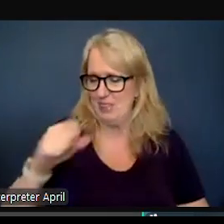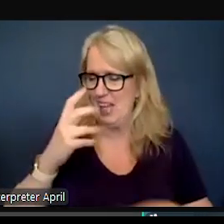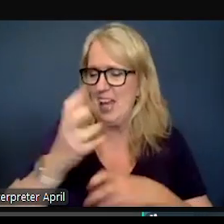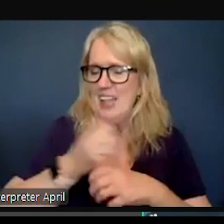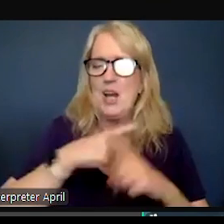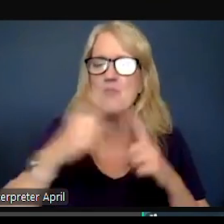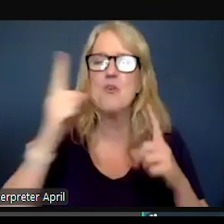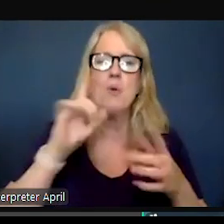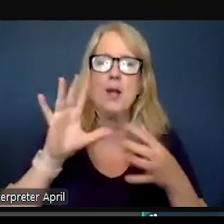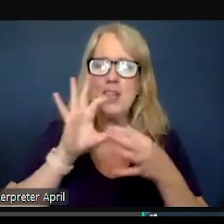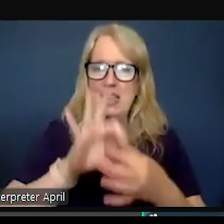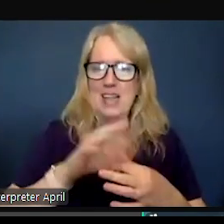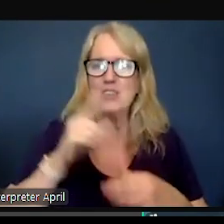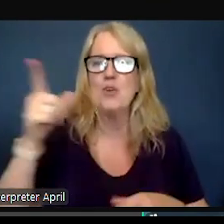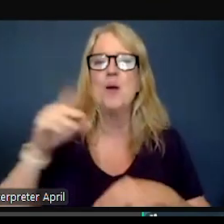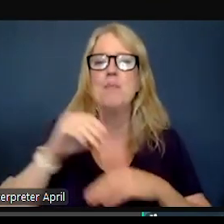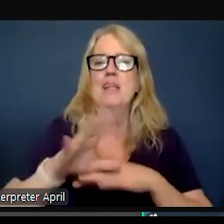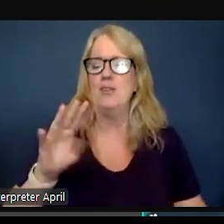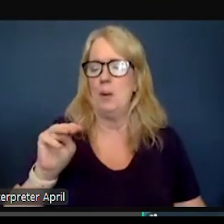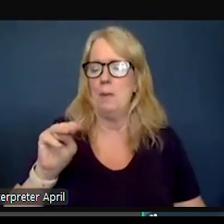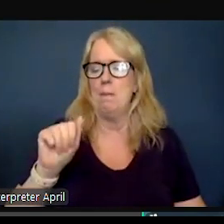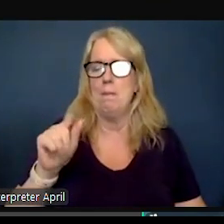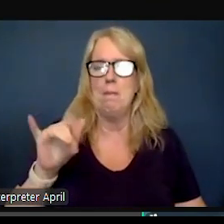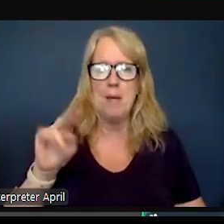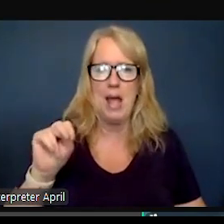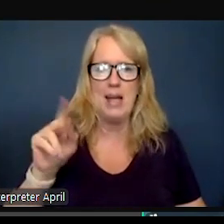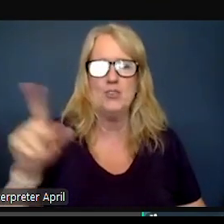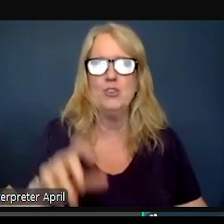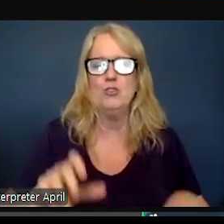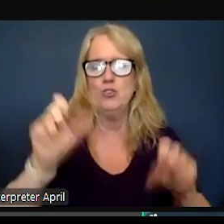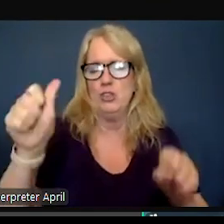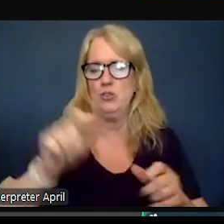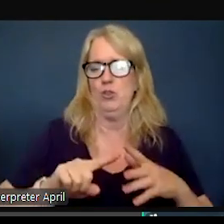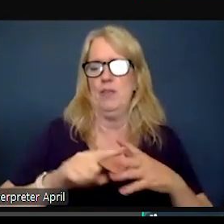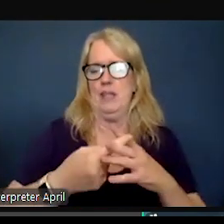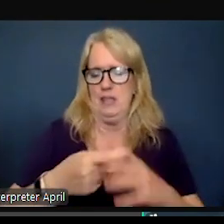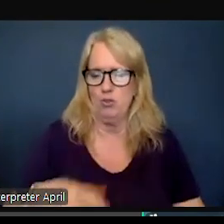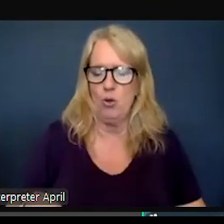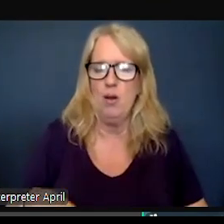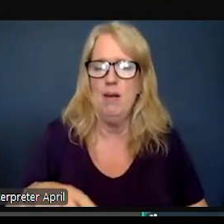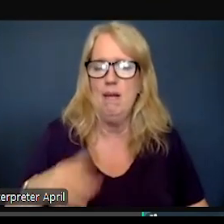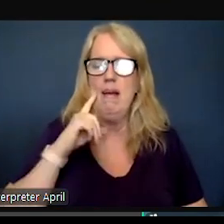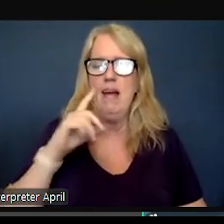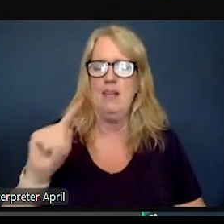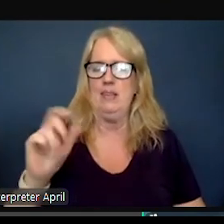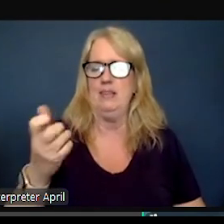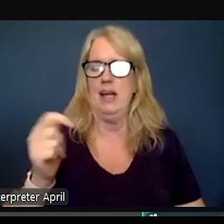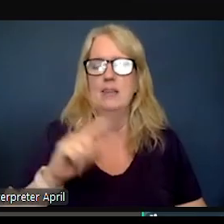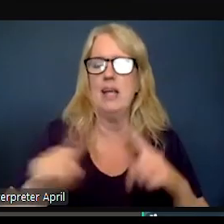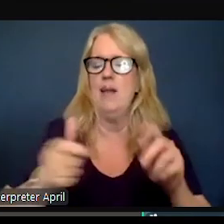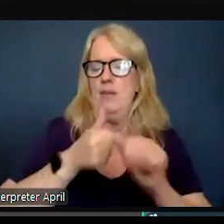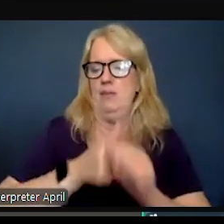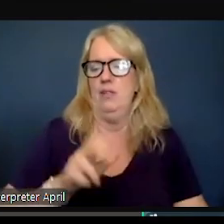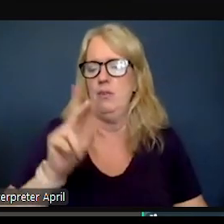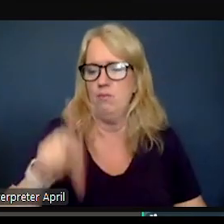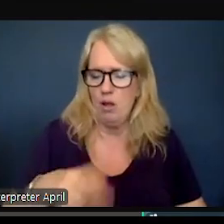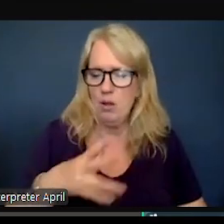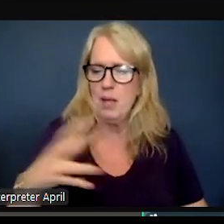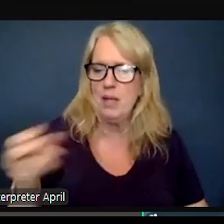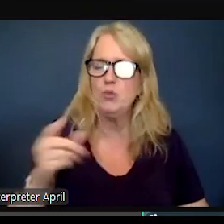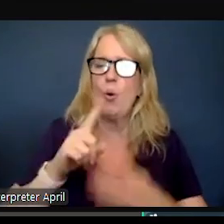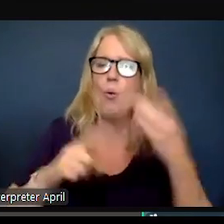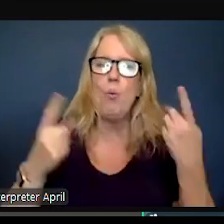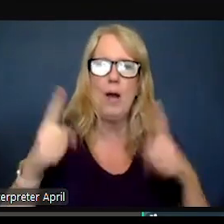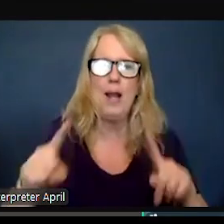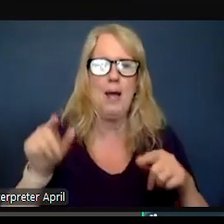our Connections crisis counselors, Madison. She took the initial chat, the initial text, and then also did the follow up. And so what happened